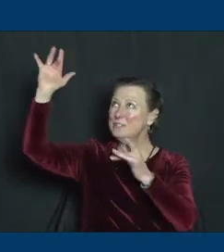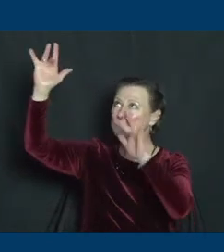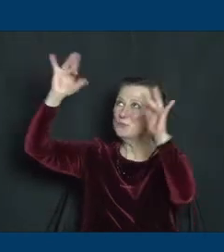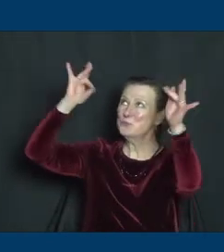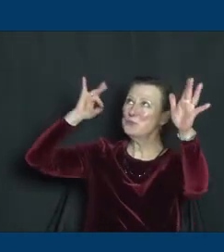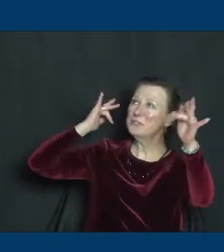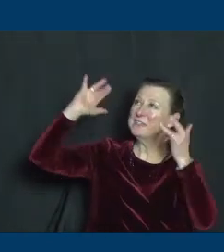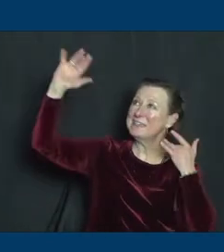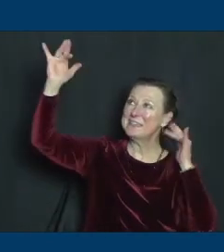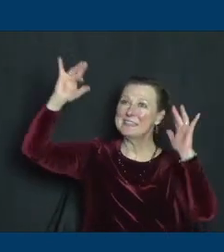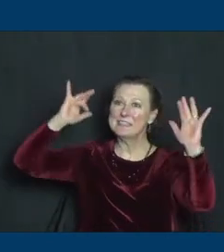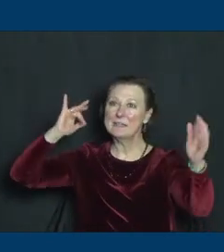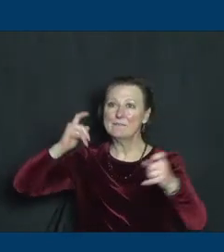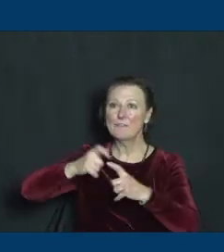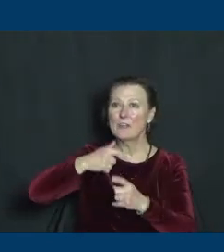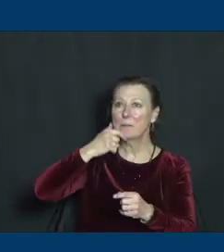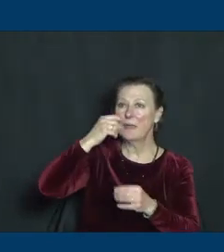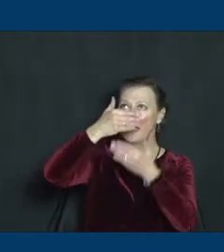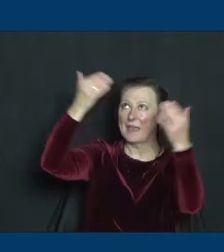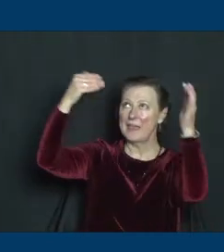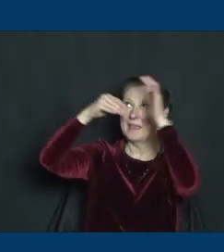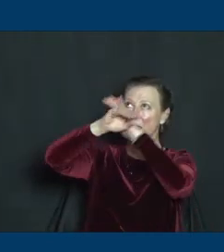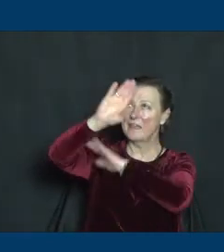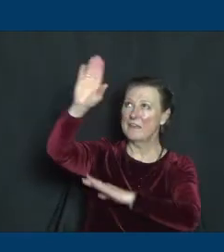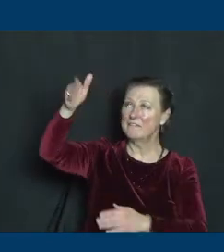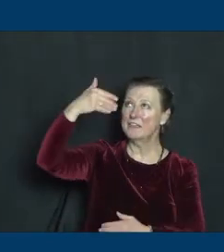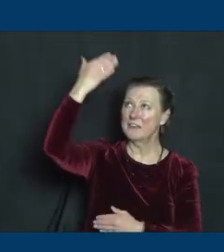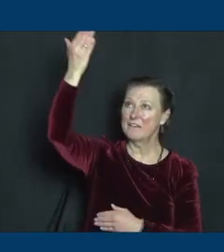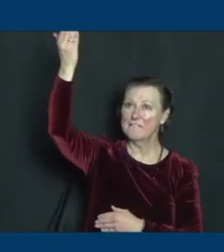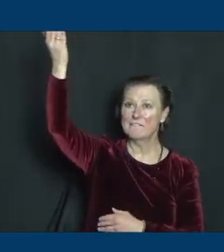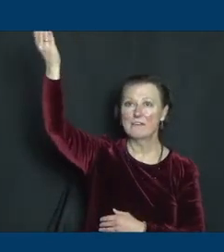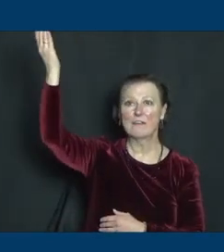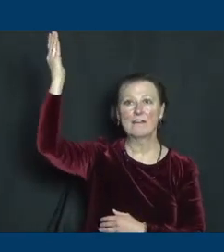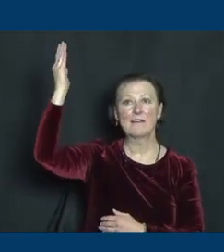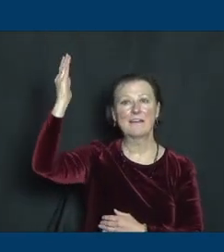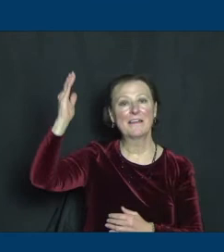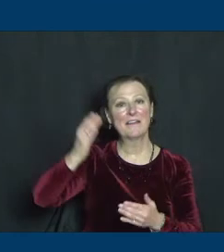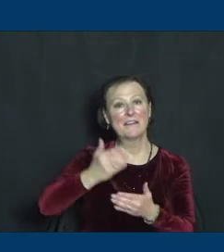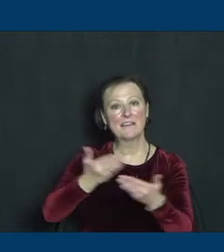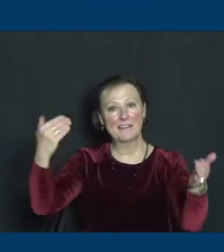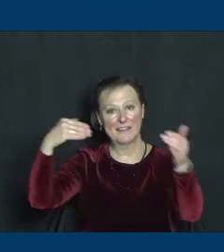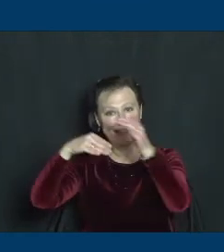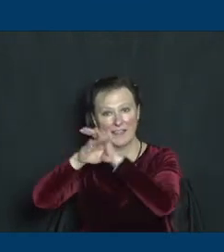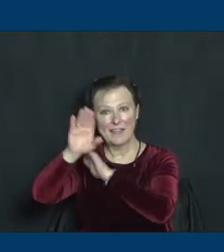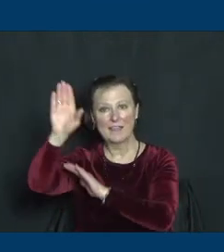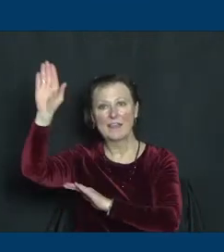roaring scream from heaven afar,